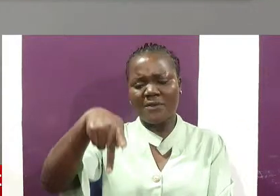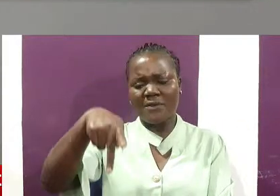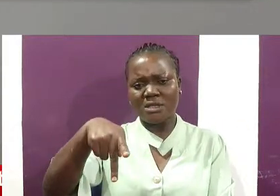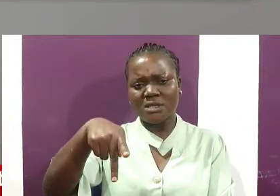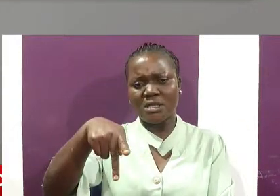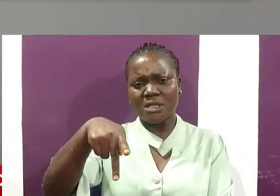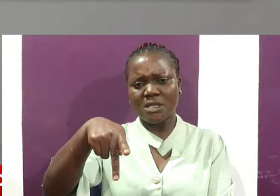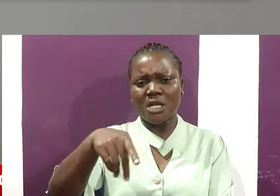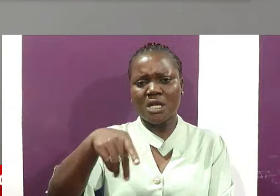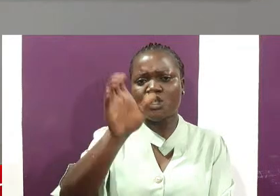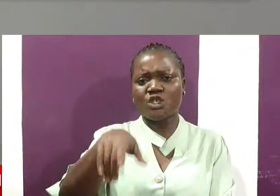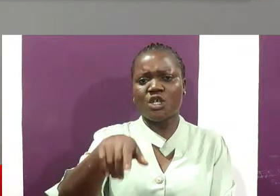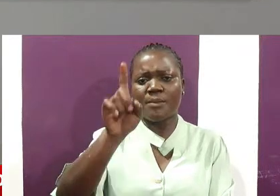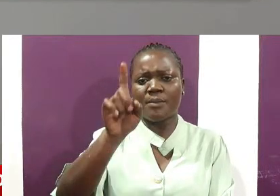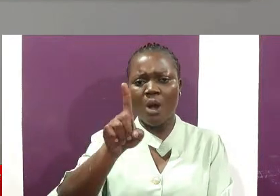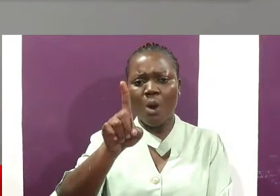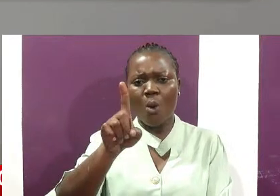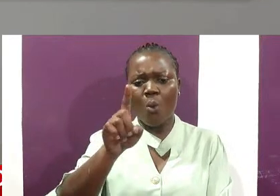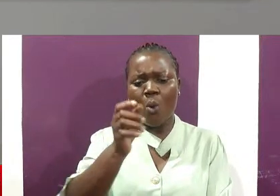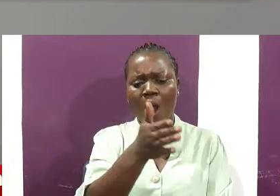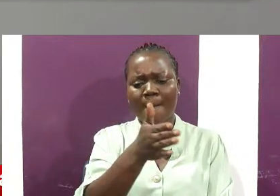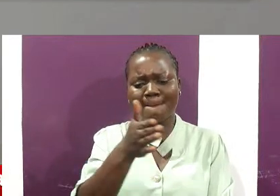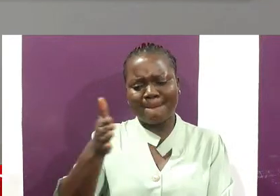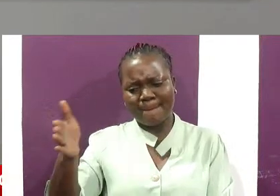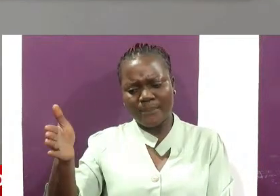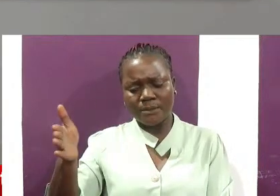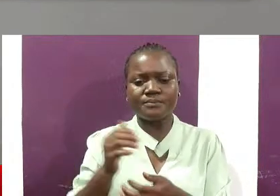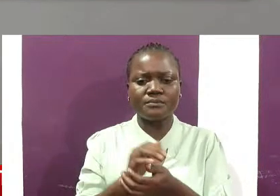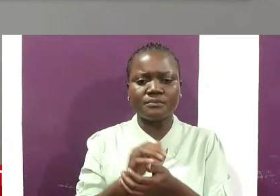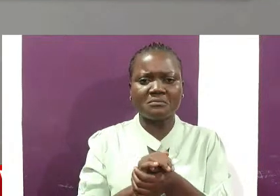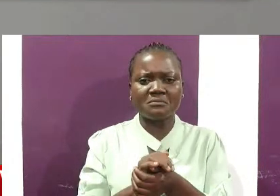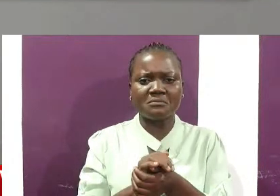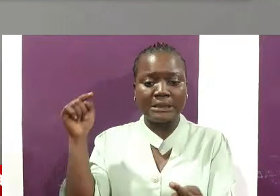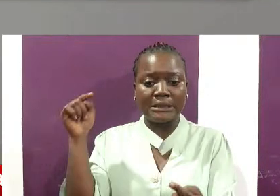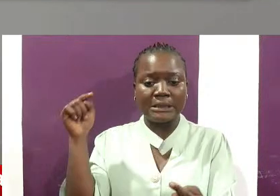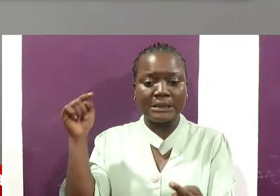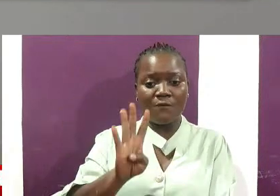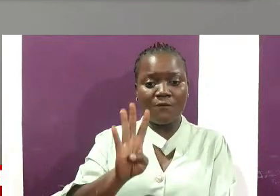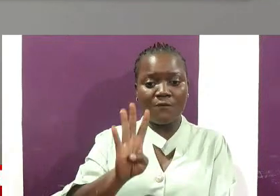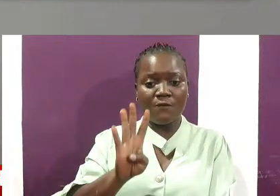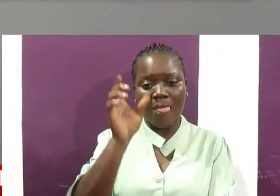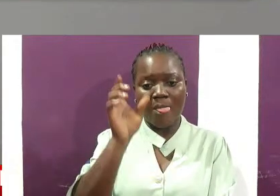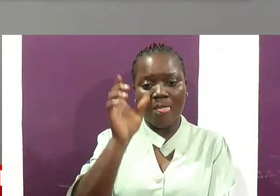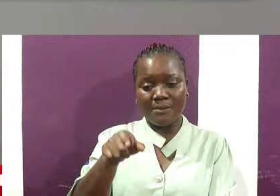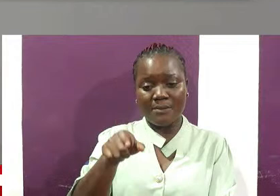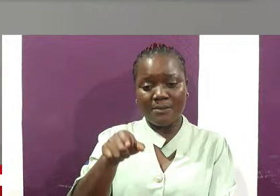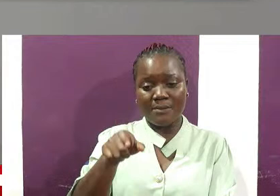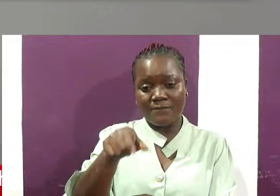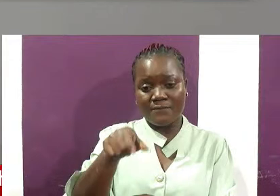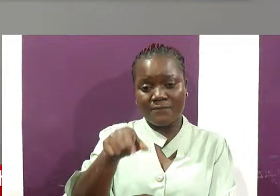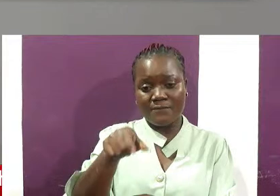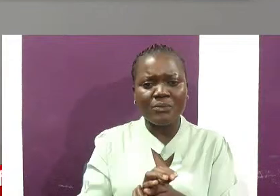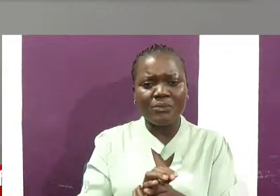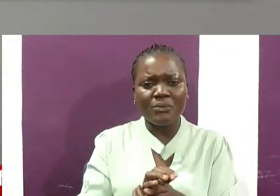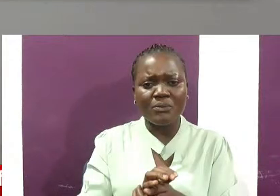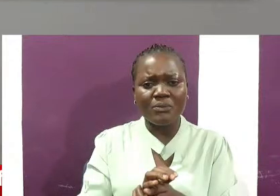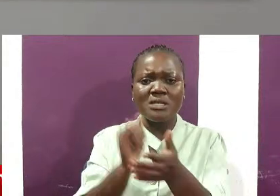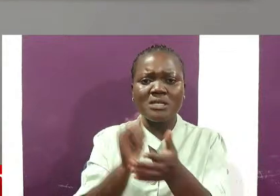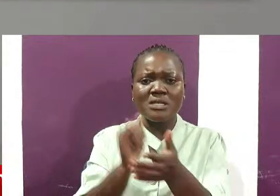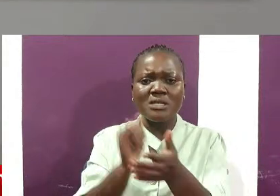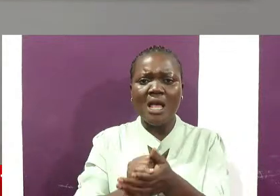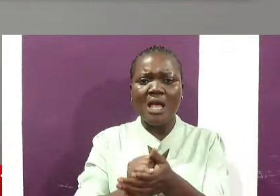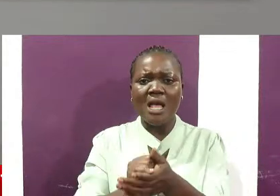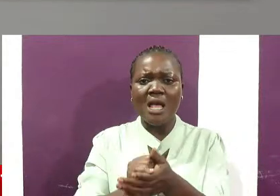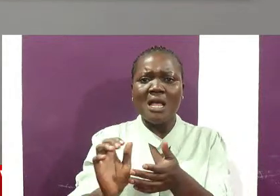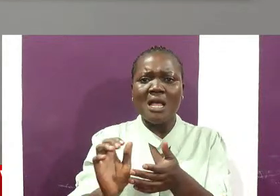efisofomoma treye baako no ekwa kosi nan a oba behu ewo kristo mu ewo ni mu ewo na sempa no mu ewo